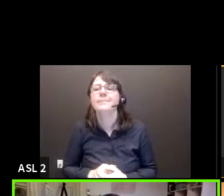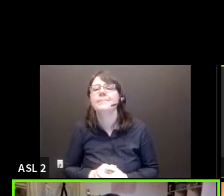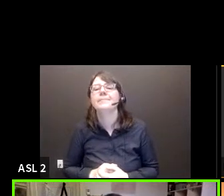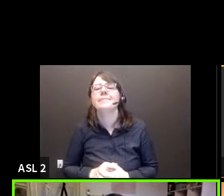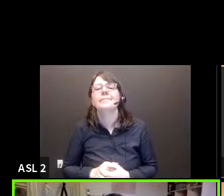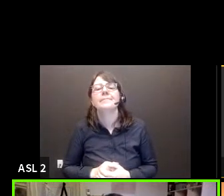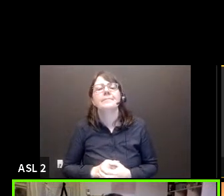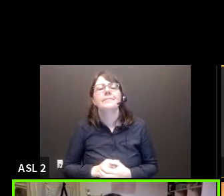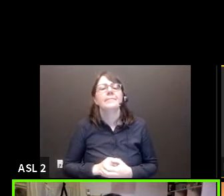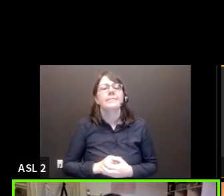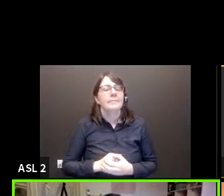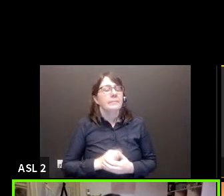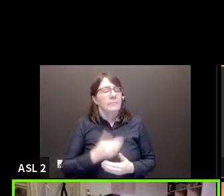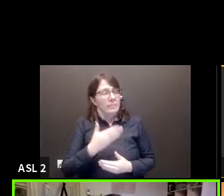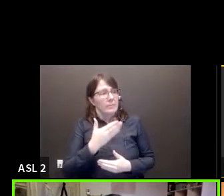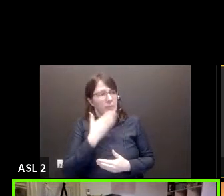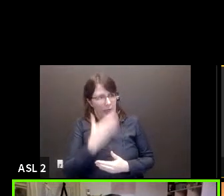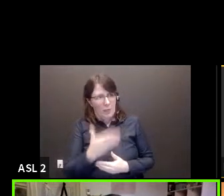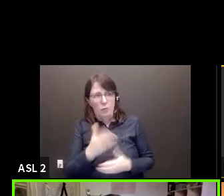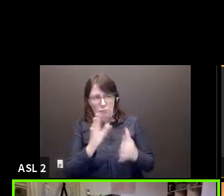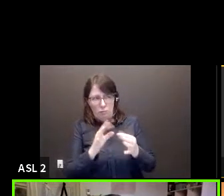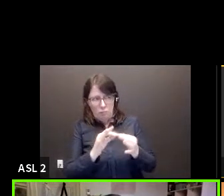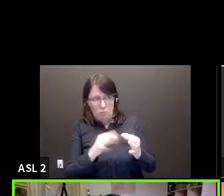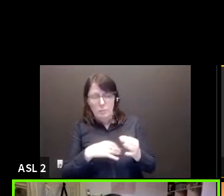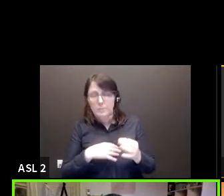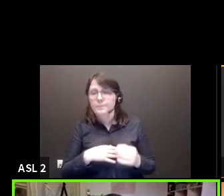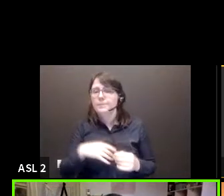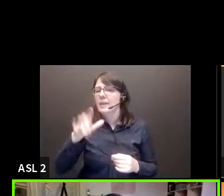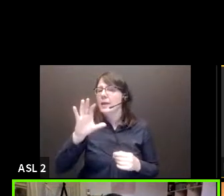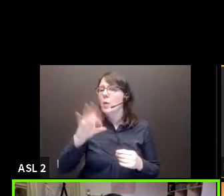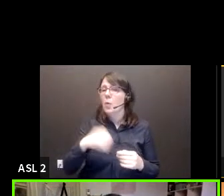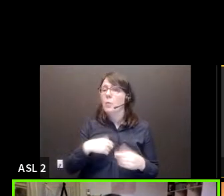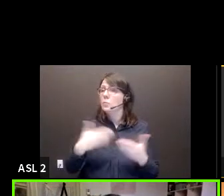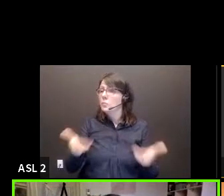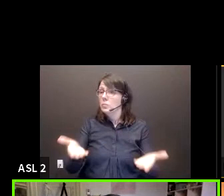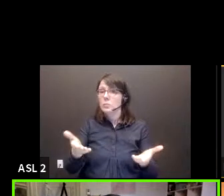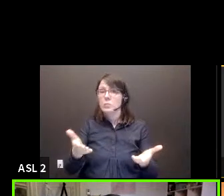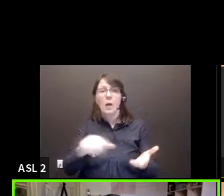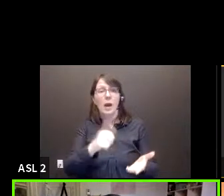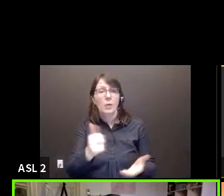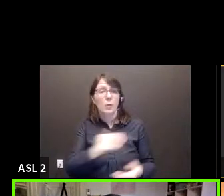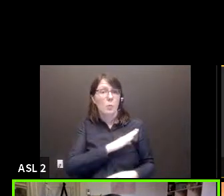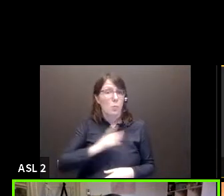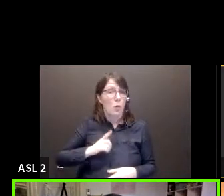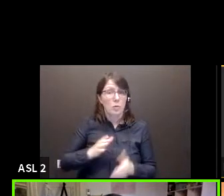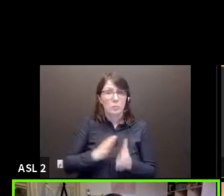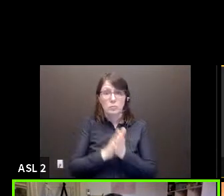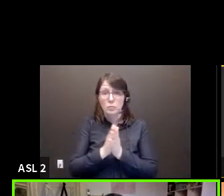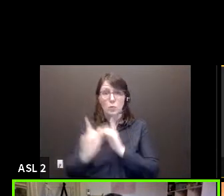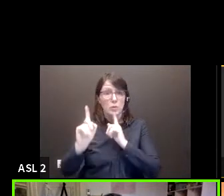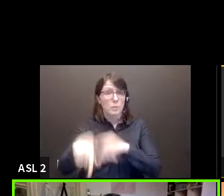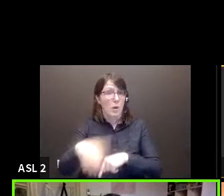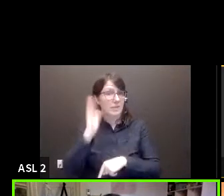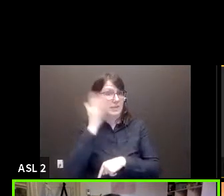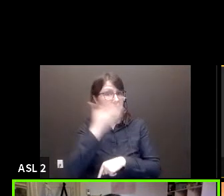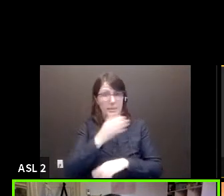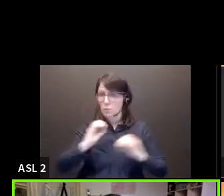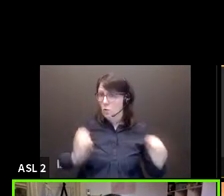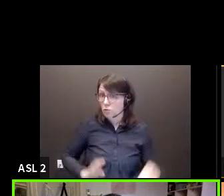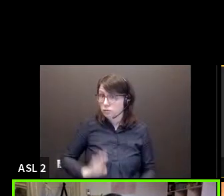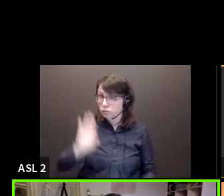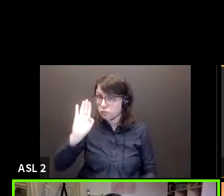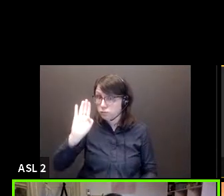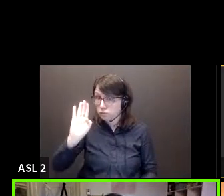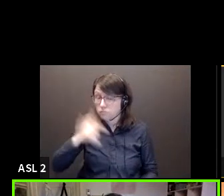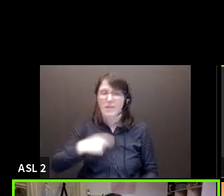um no i don't see any other board members with their hands up uh i'll just check again i have to